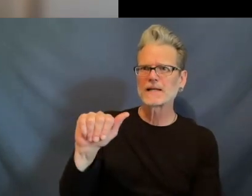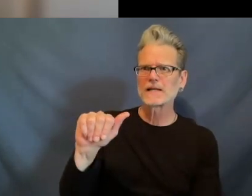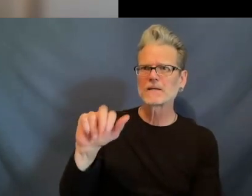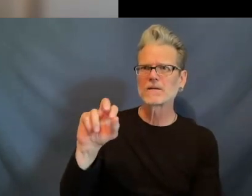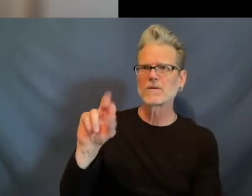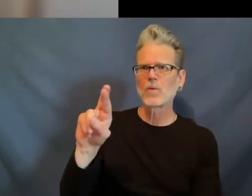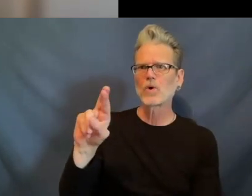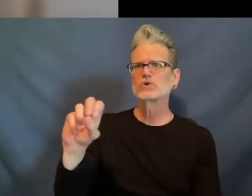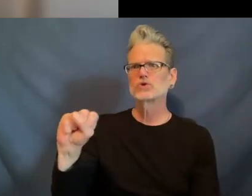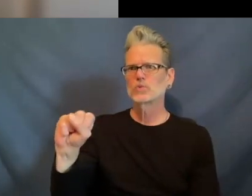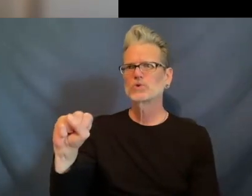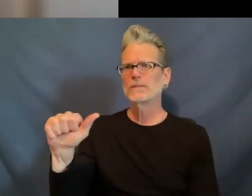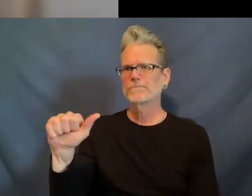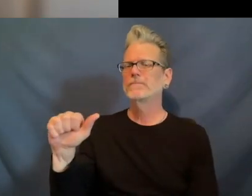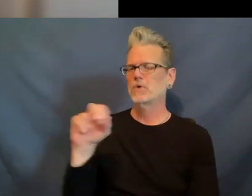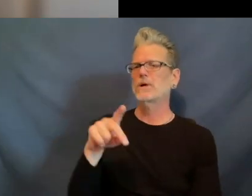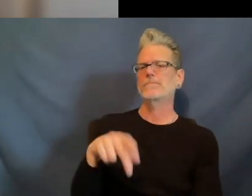participating? Stewardship, yeah. Yeah.